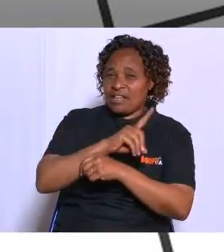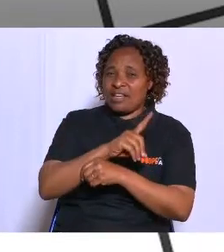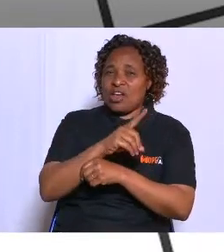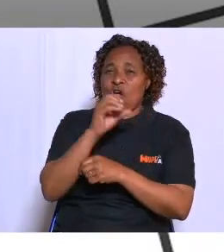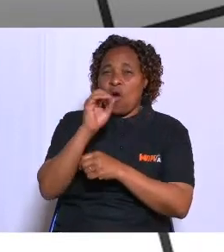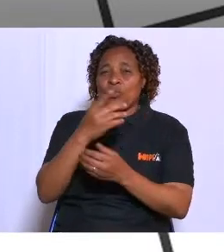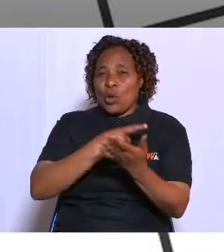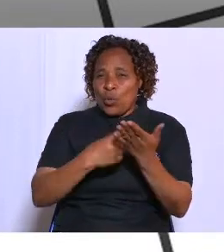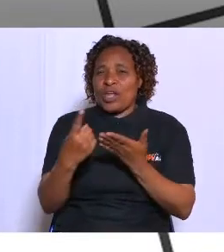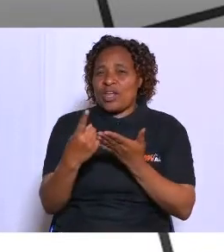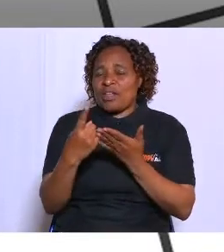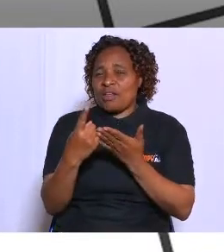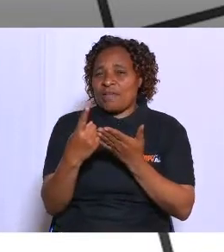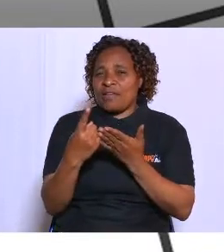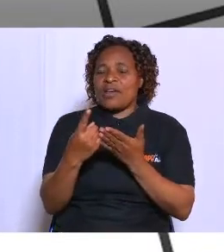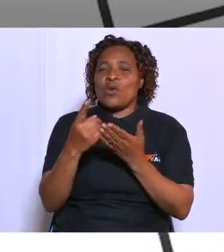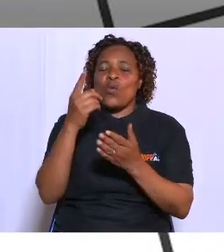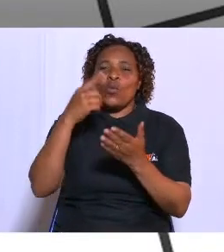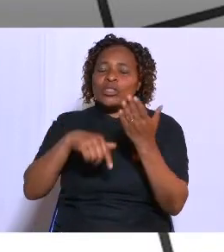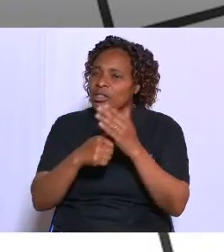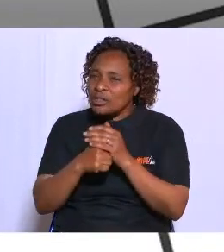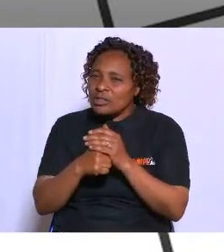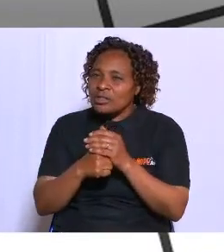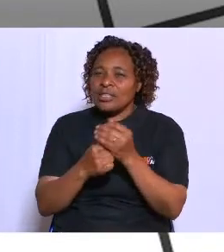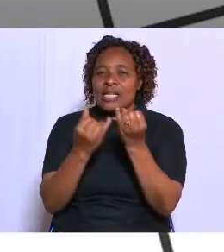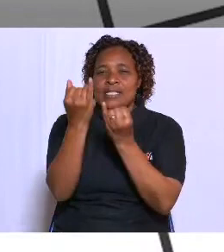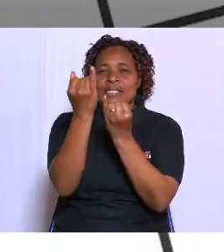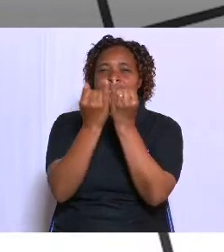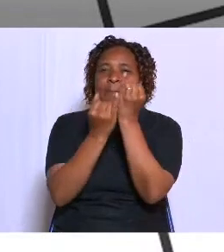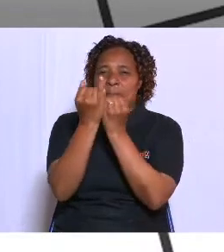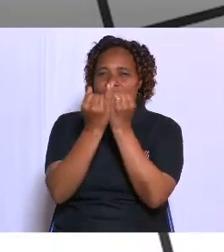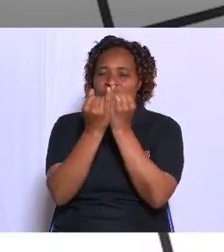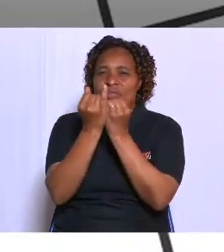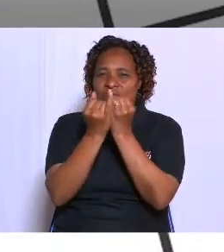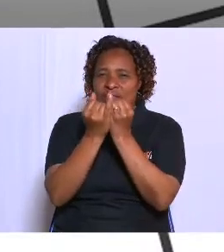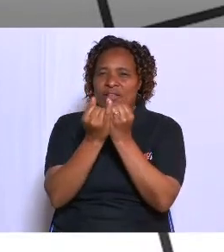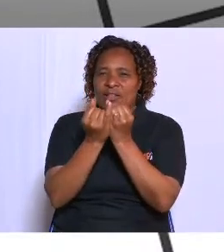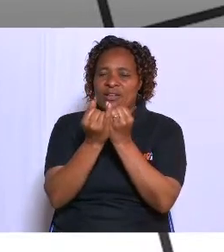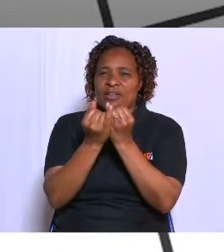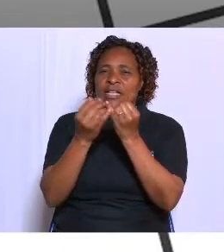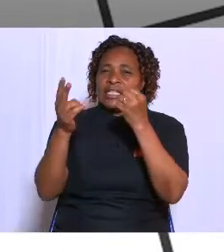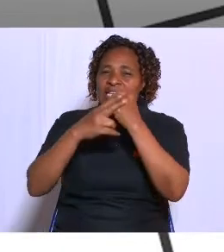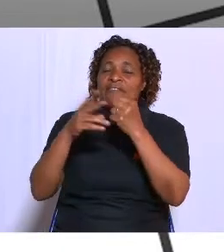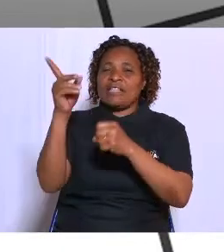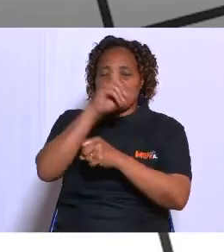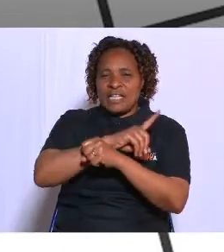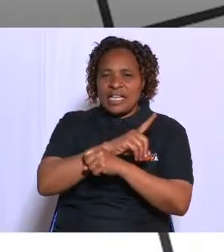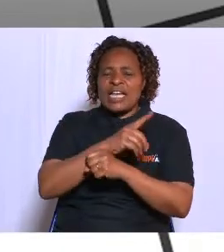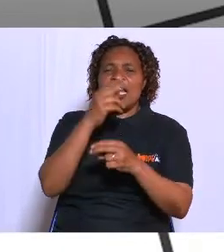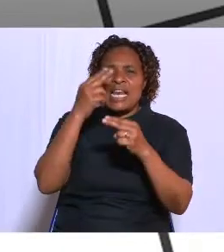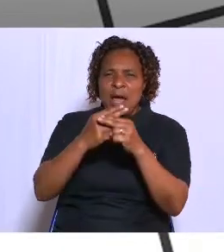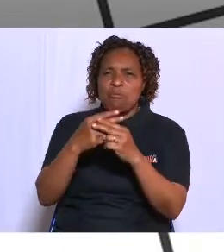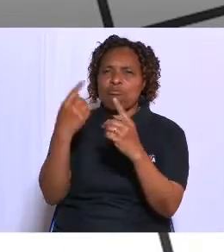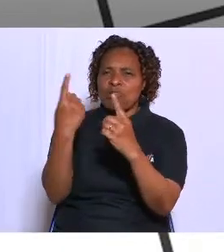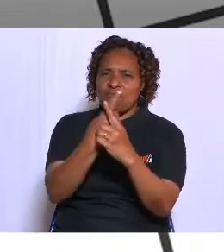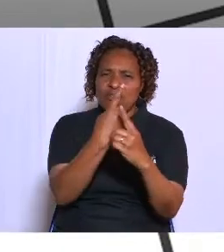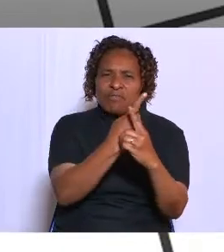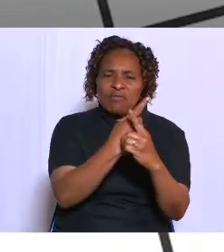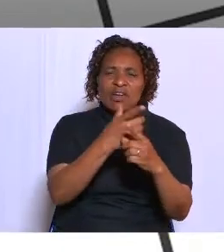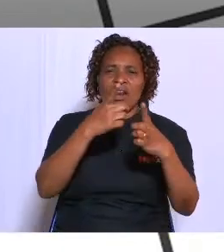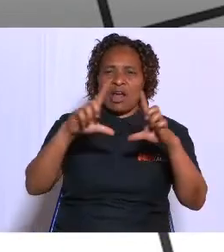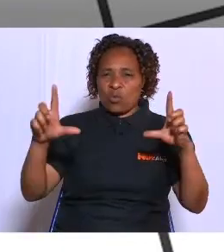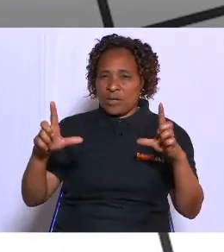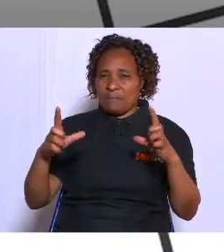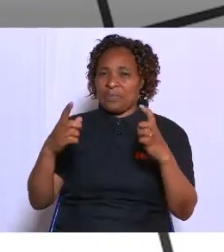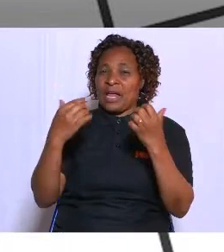of the week is Saturday we call it zabata or so